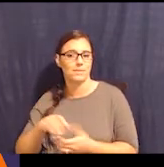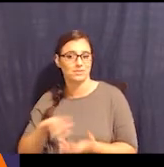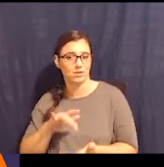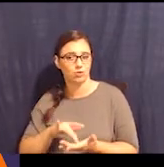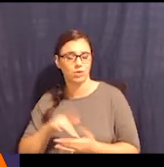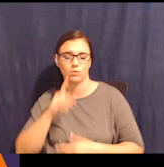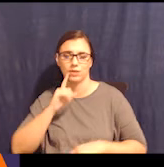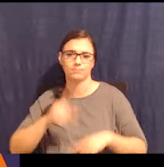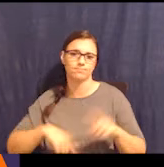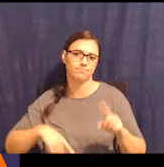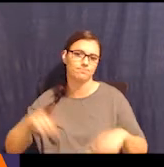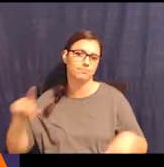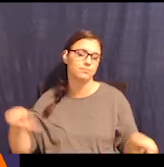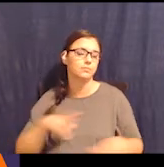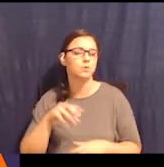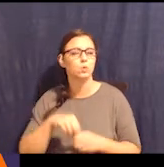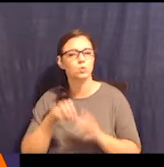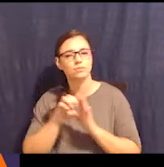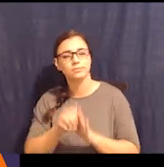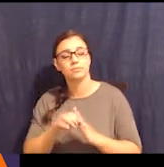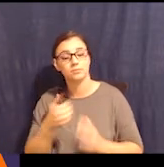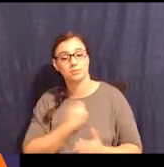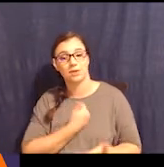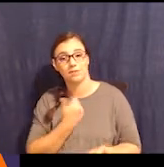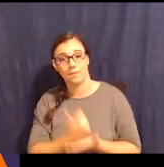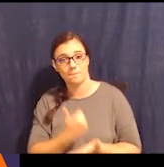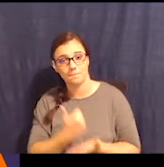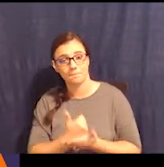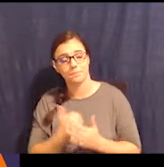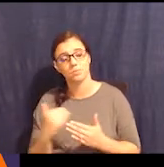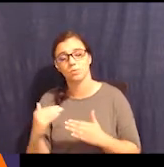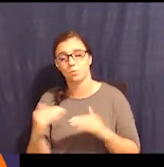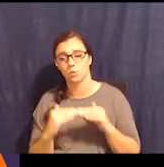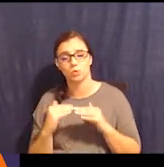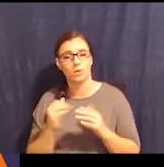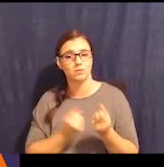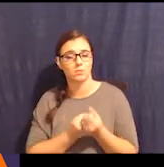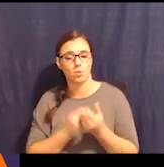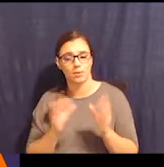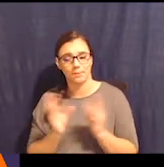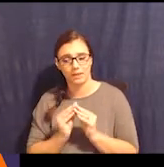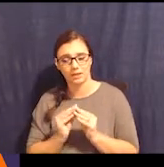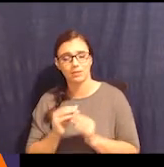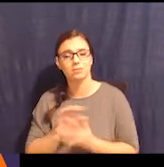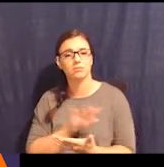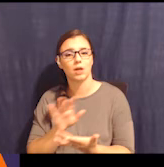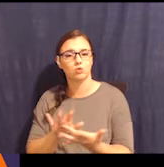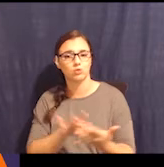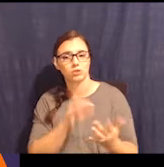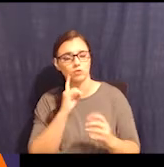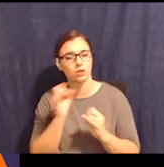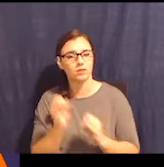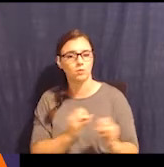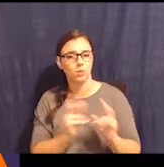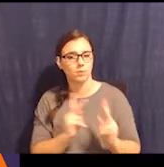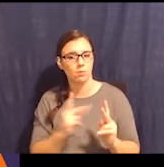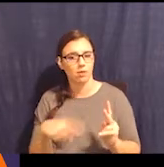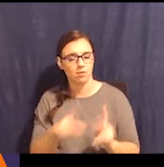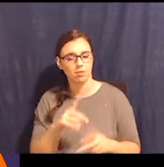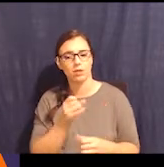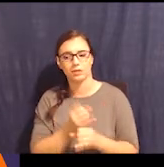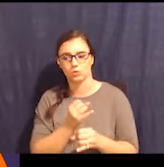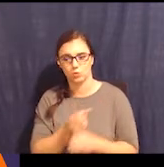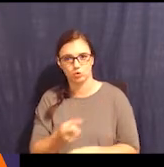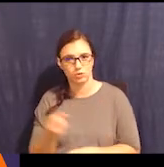mutual support meetings and outreach to individuals who are institutionalized, on-site activities like arts